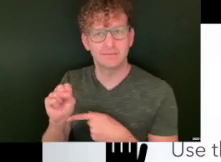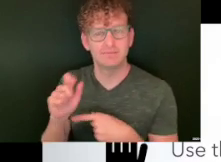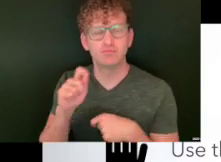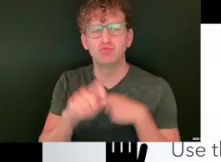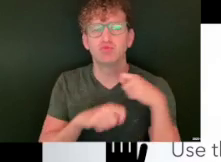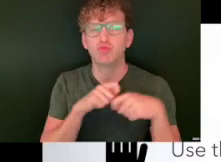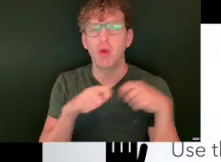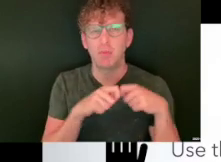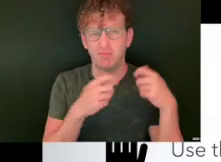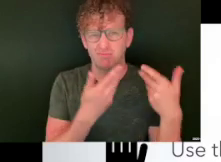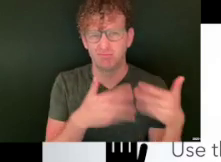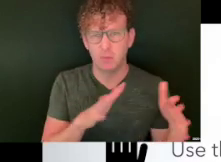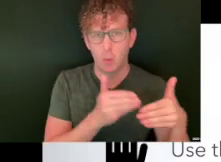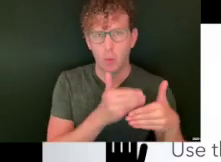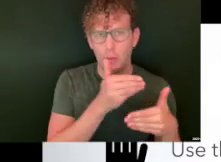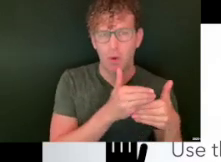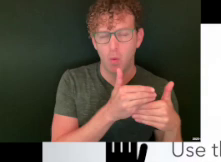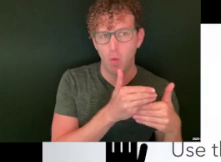cleantransportation.incentives@arb.ca.gov.